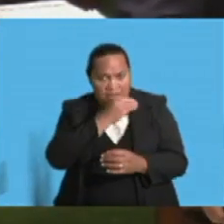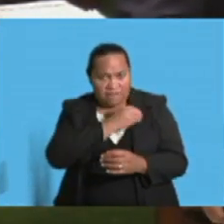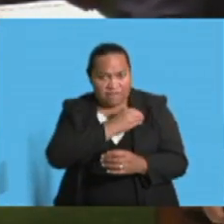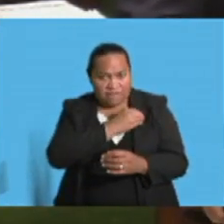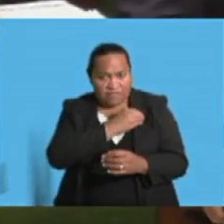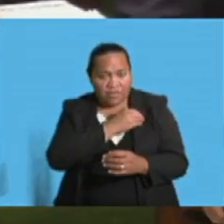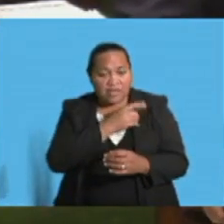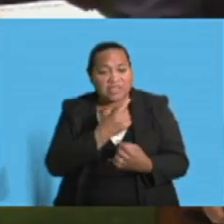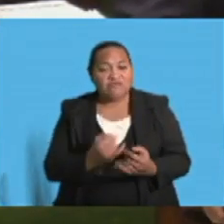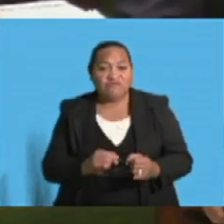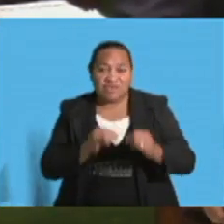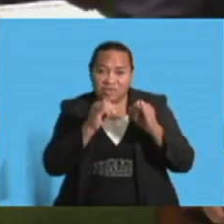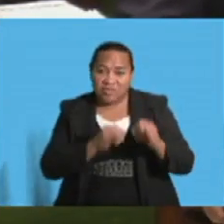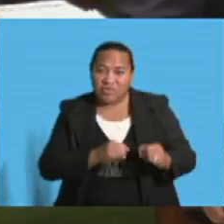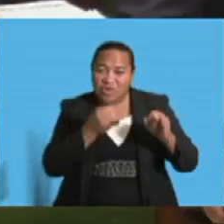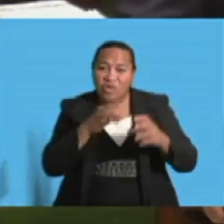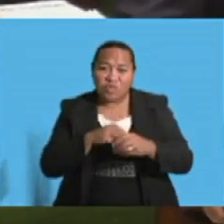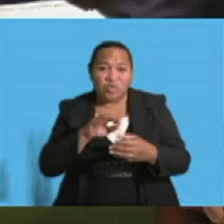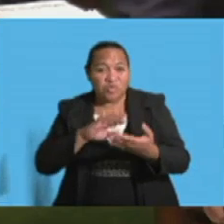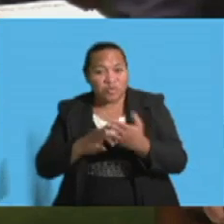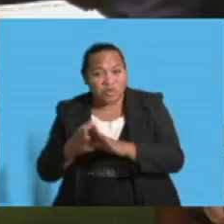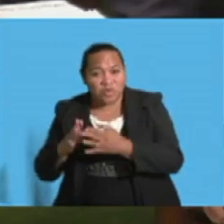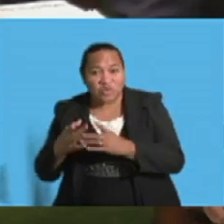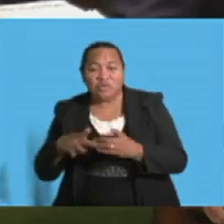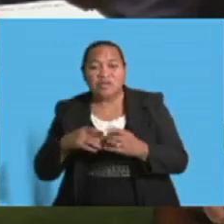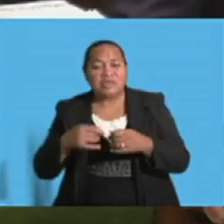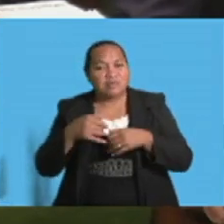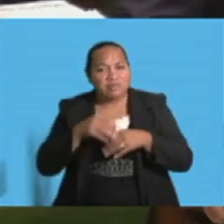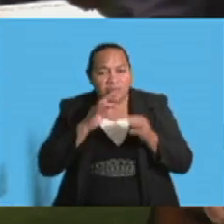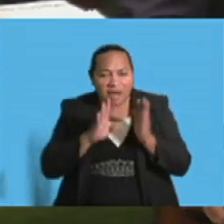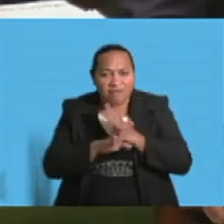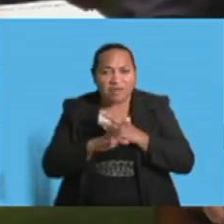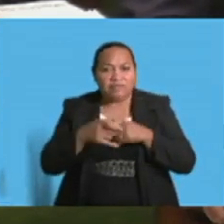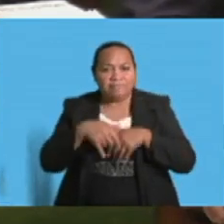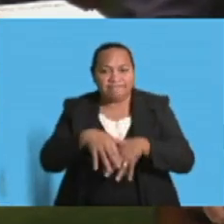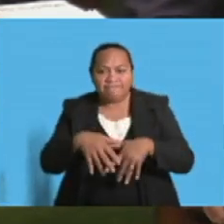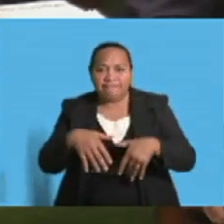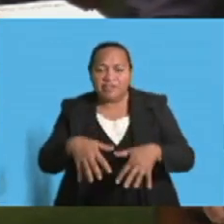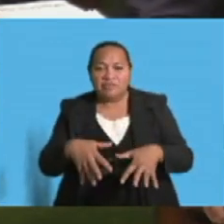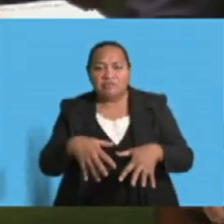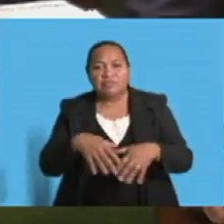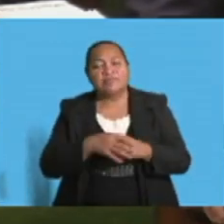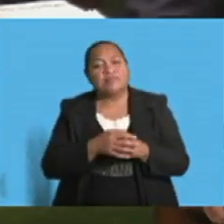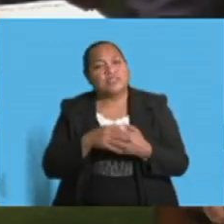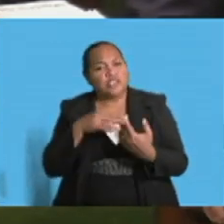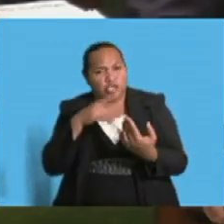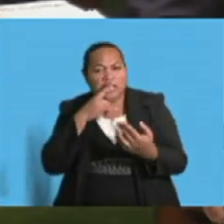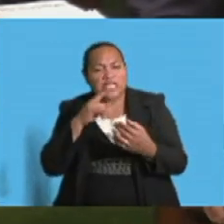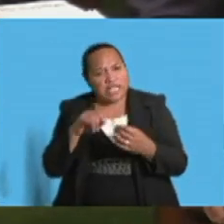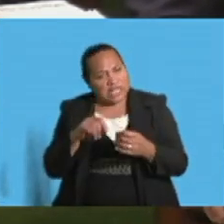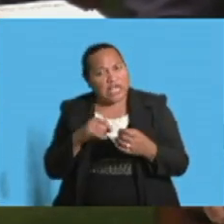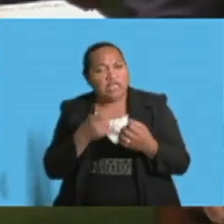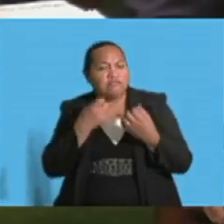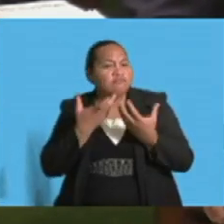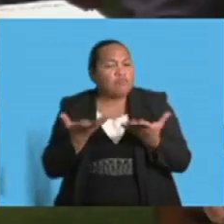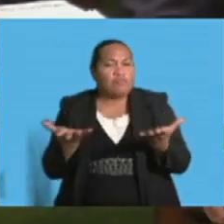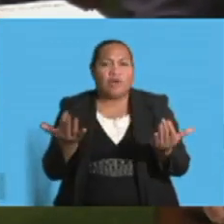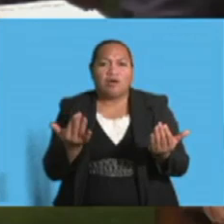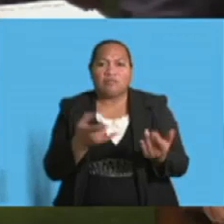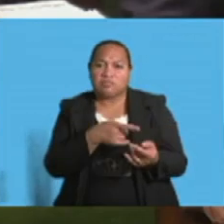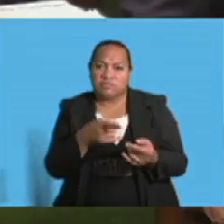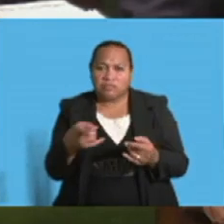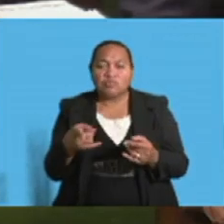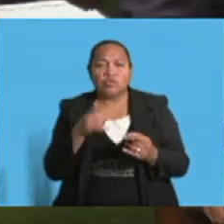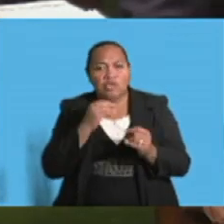either individually or in community with others, in private or in public, to manifest and practice their religion or belief in worship, observance, practice